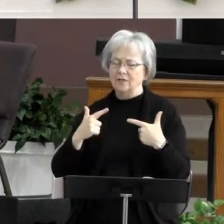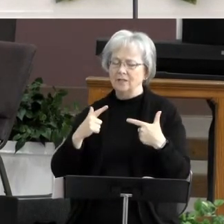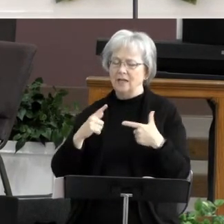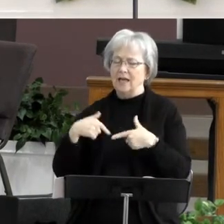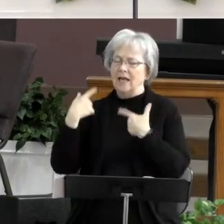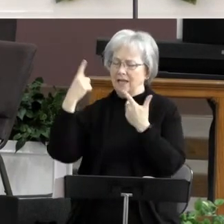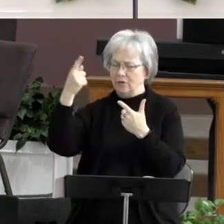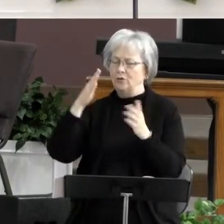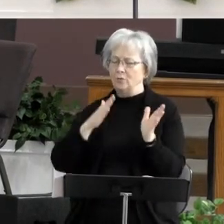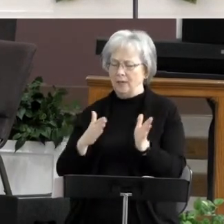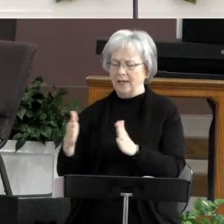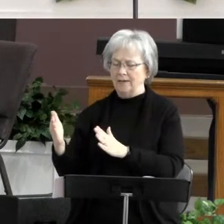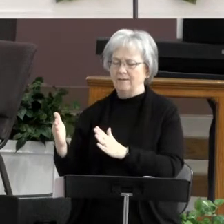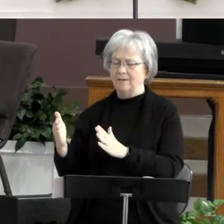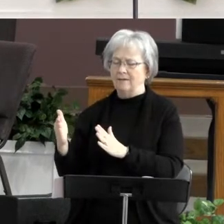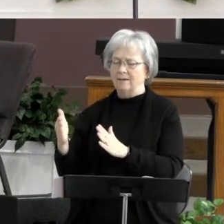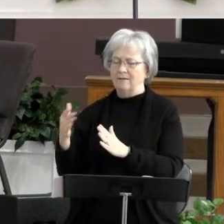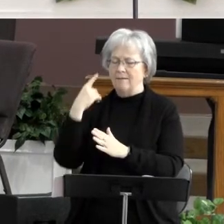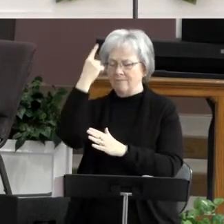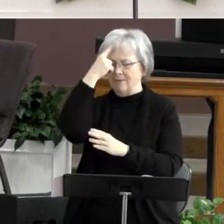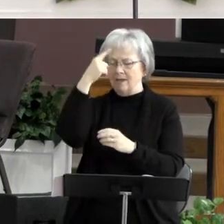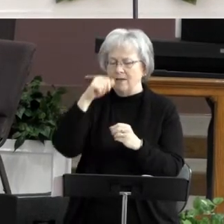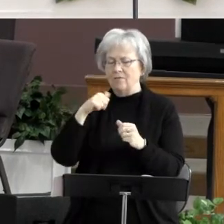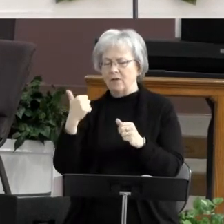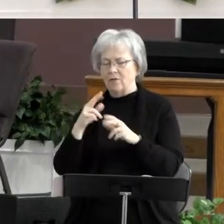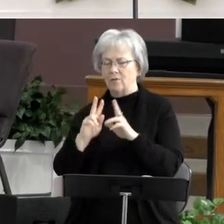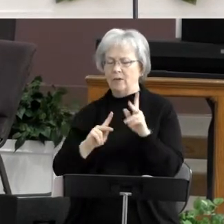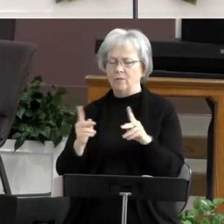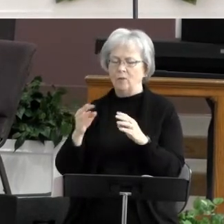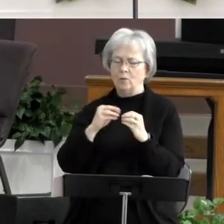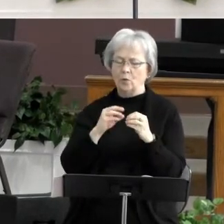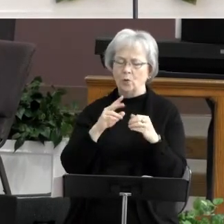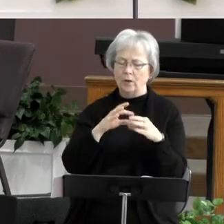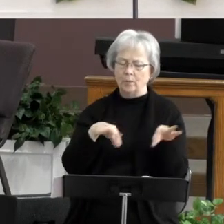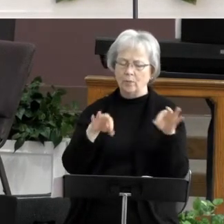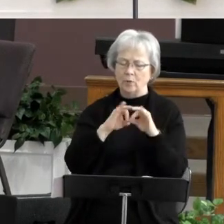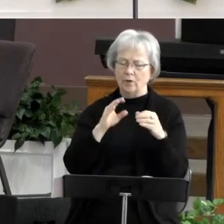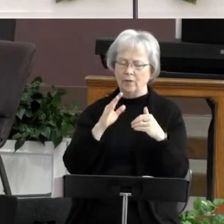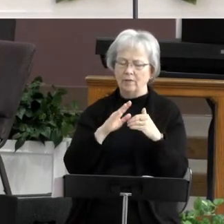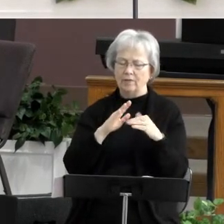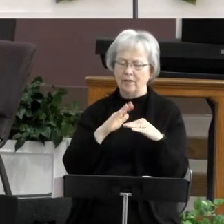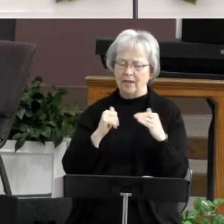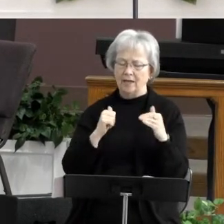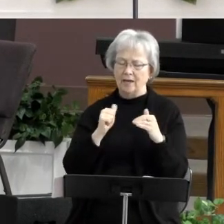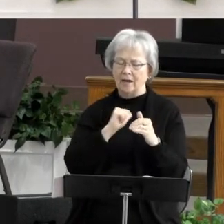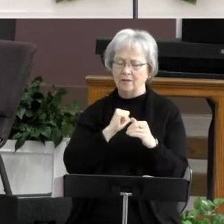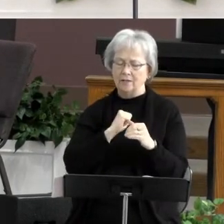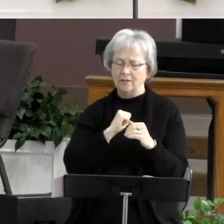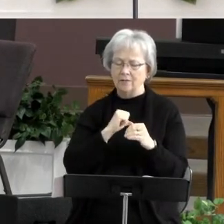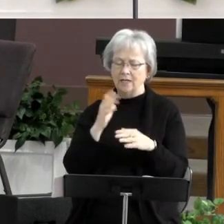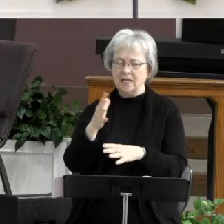considering others more important than ourselves, taking the time